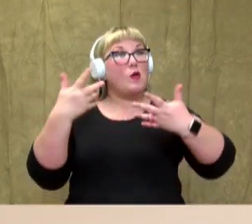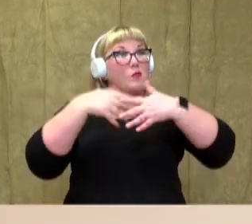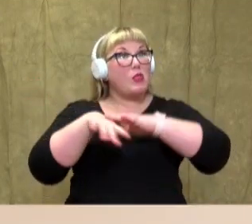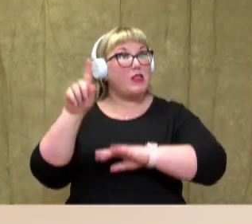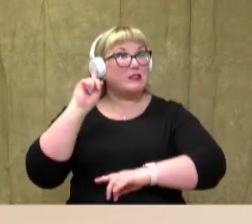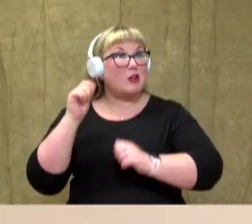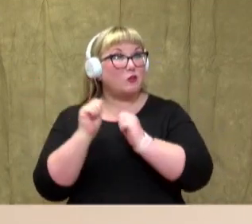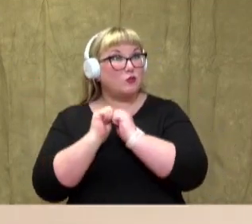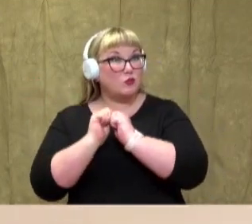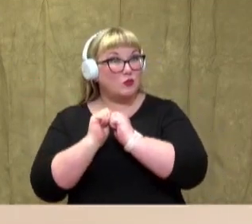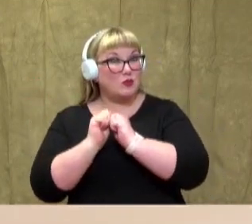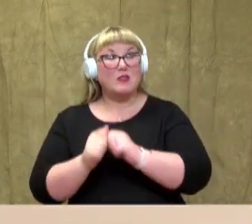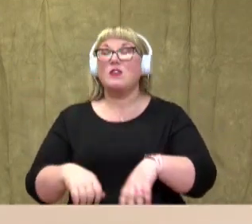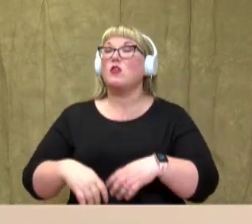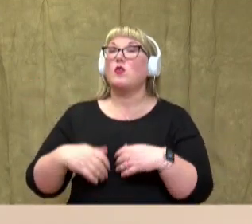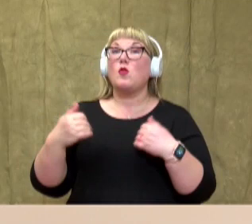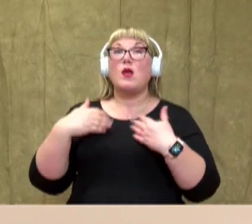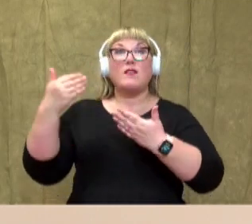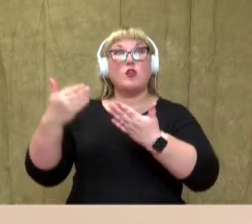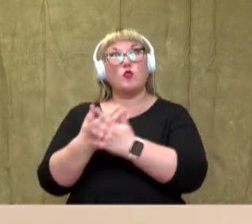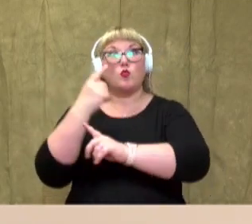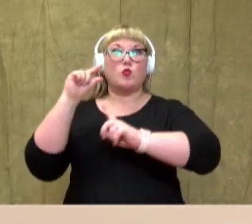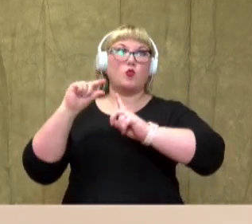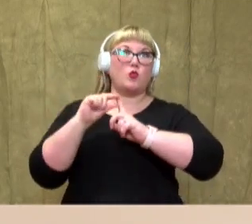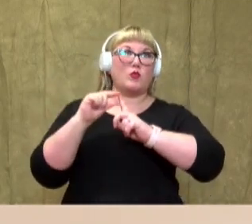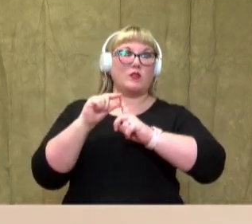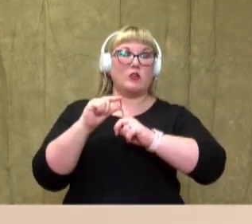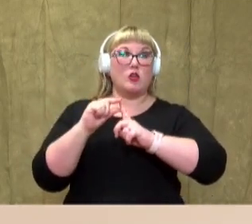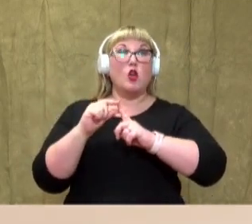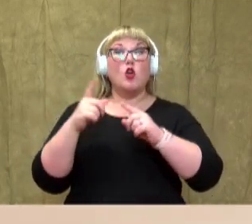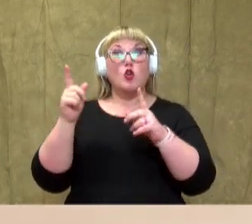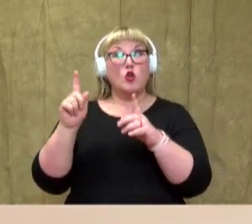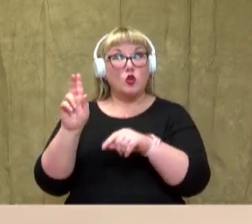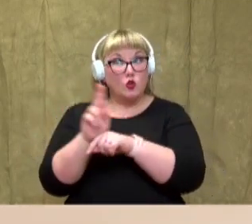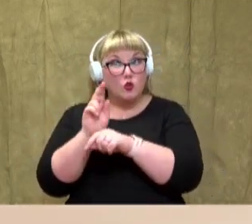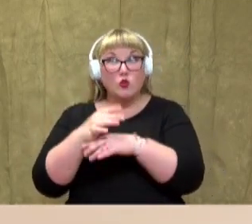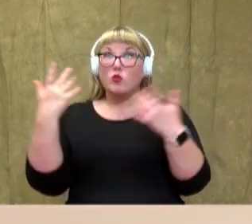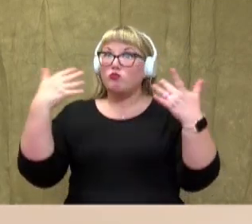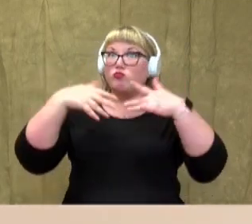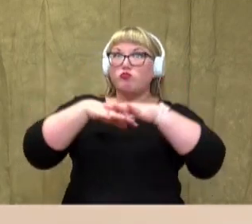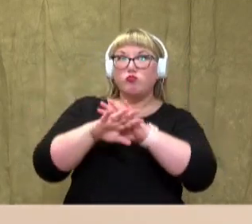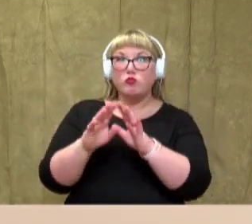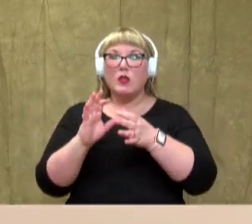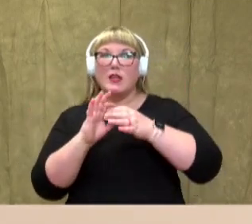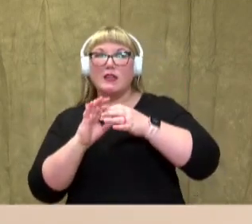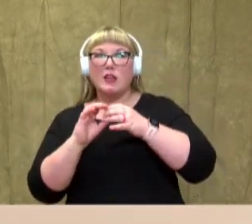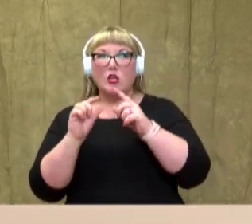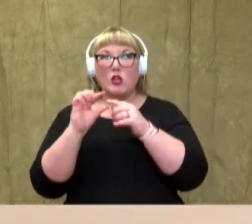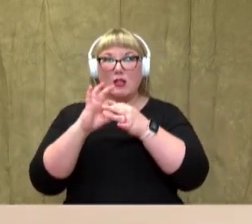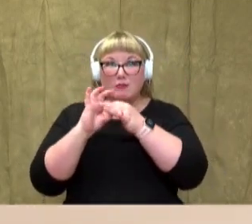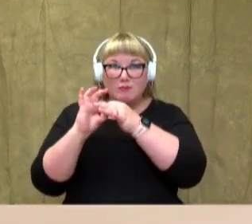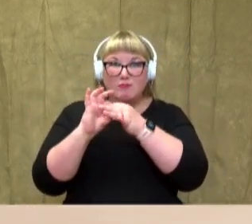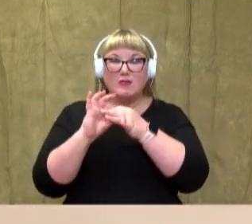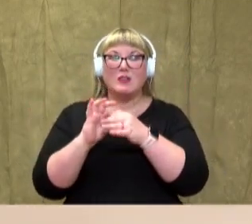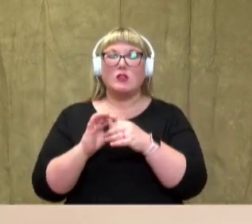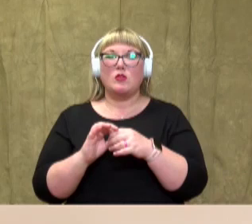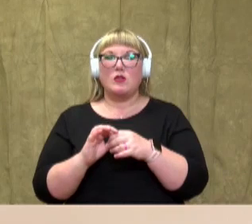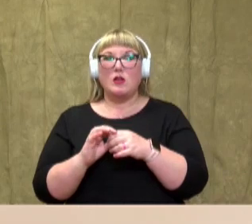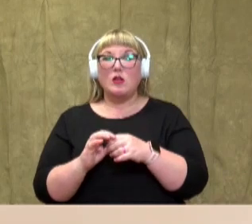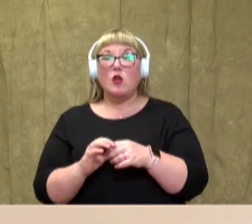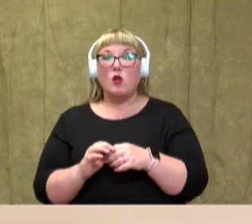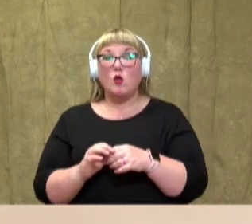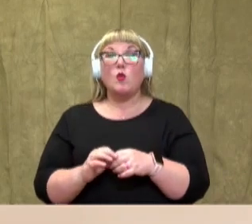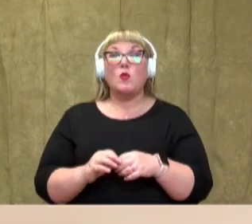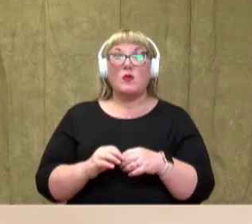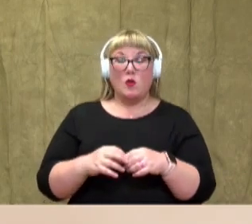together, we would create a new word. Using the digraph ch, we were able to add it to the beginning of the word at to create a